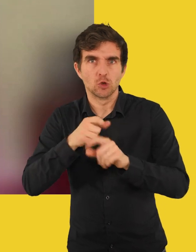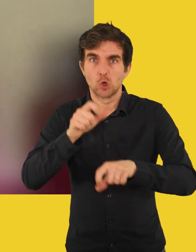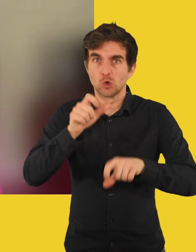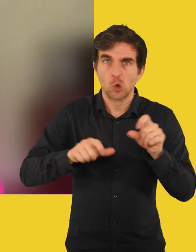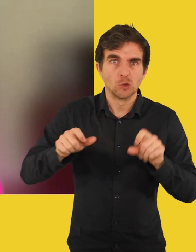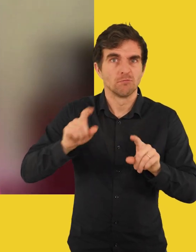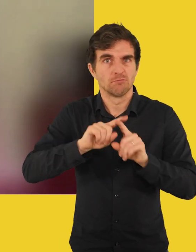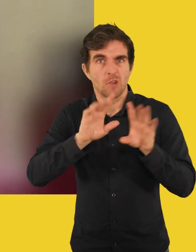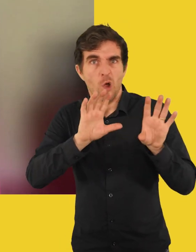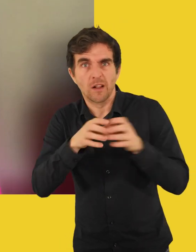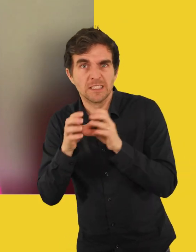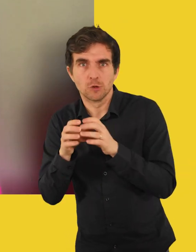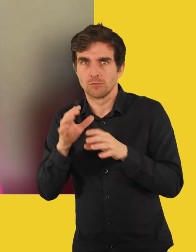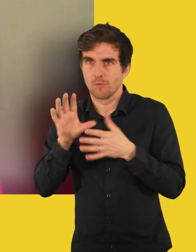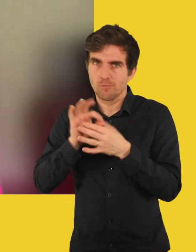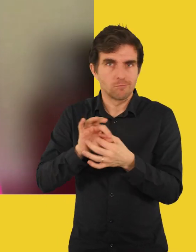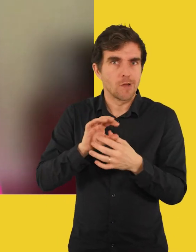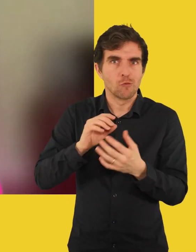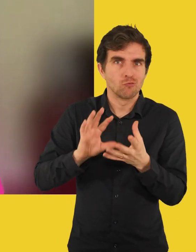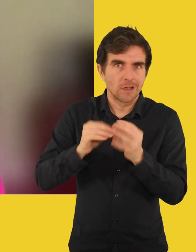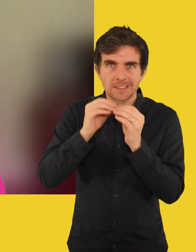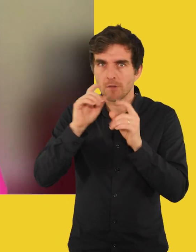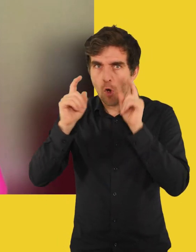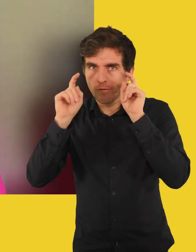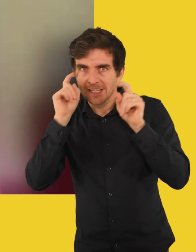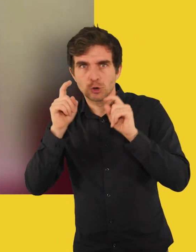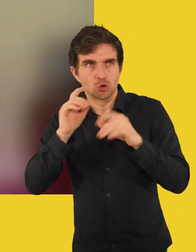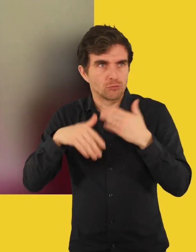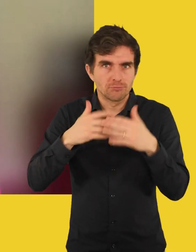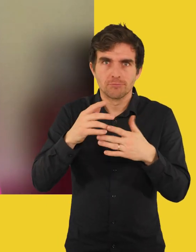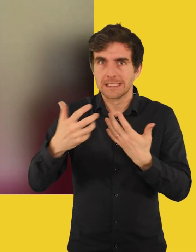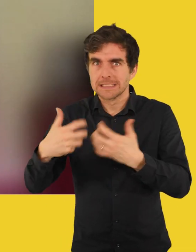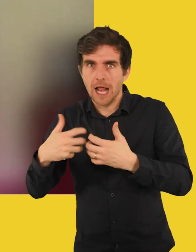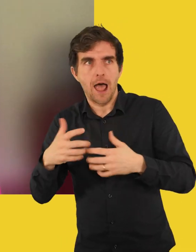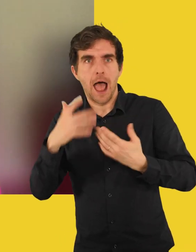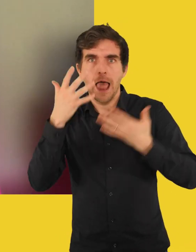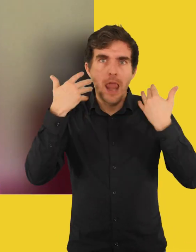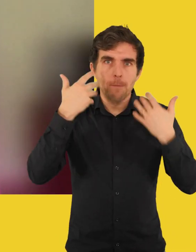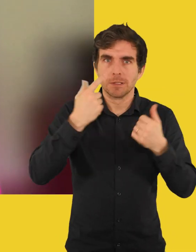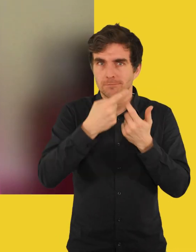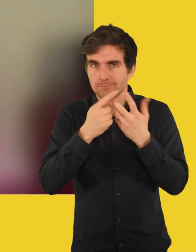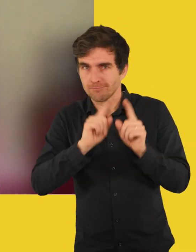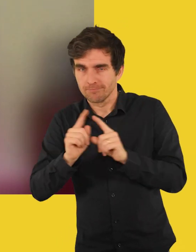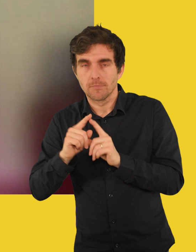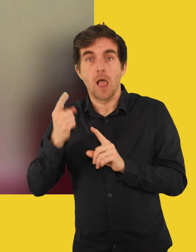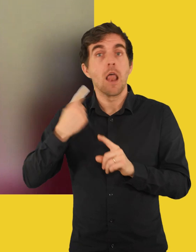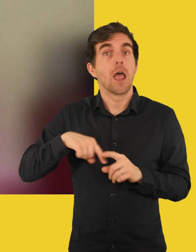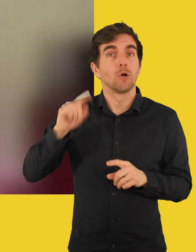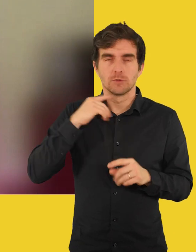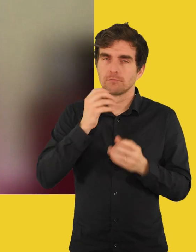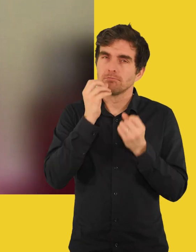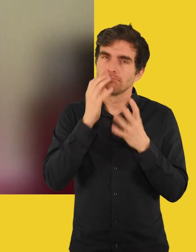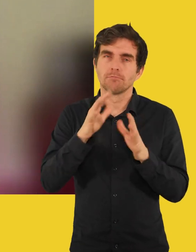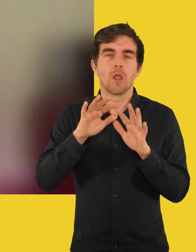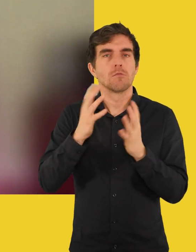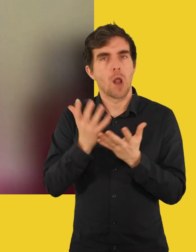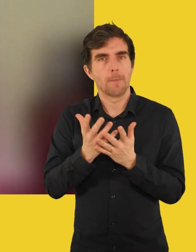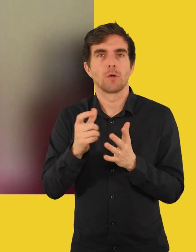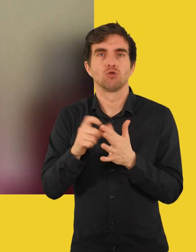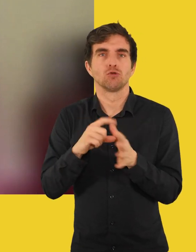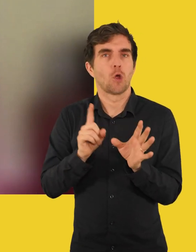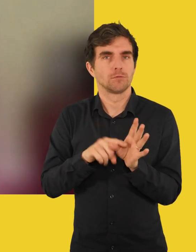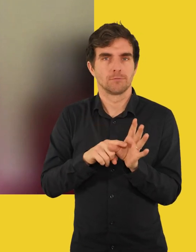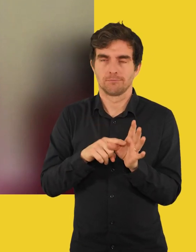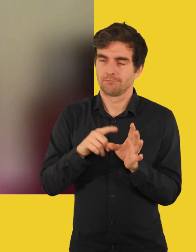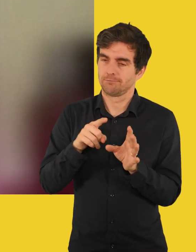makers, students and organizations working in creative, innovation, tech and climate sector. Last year, we had an amazing